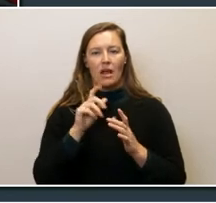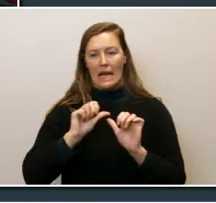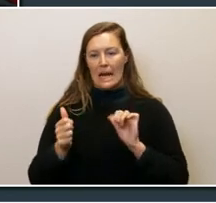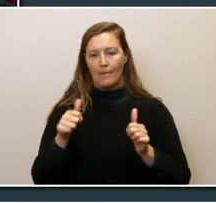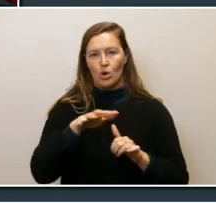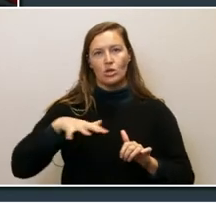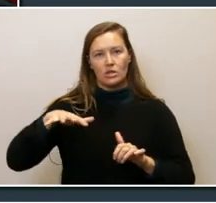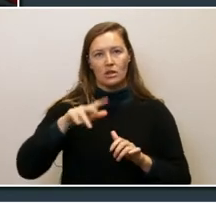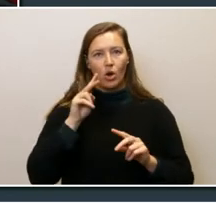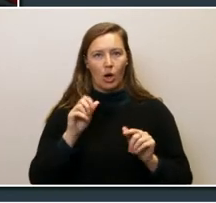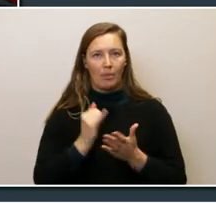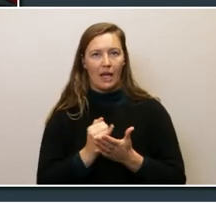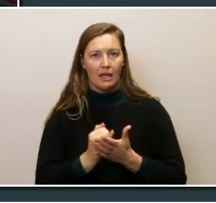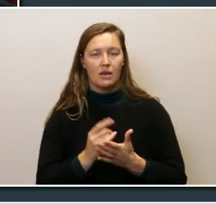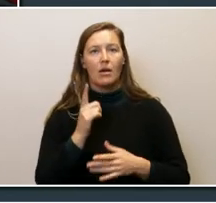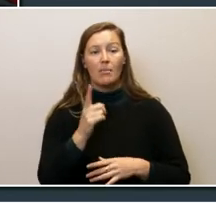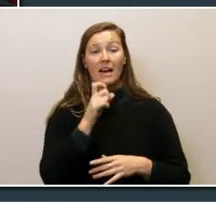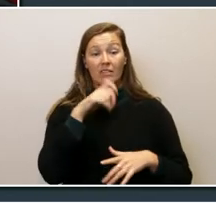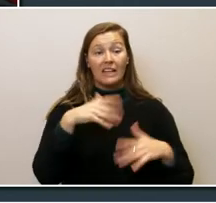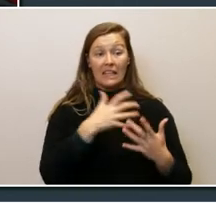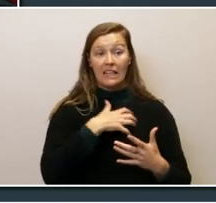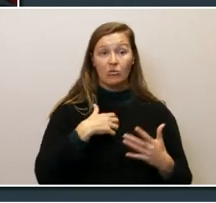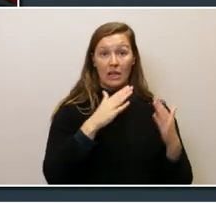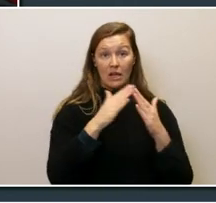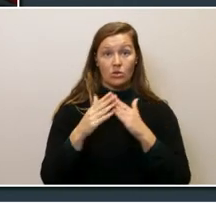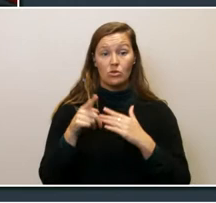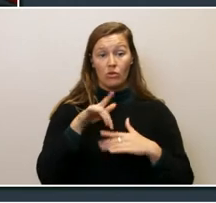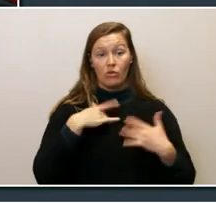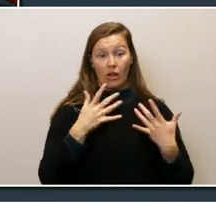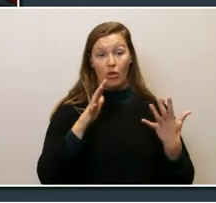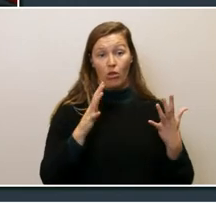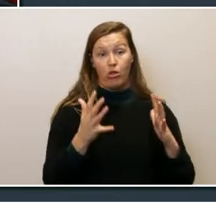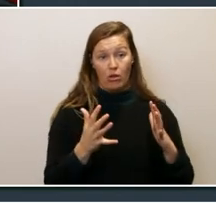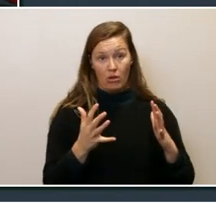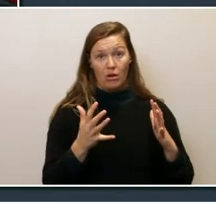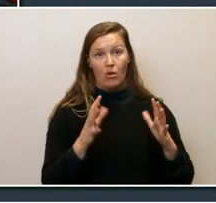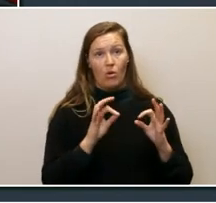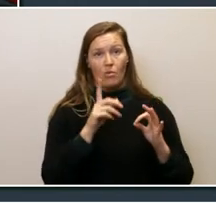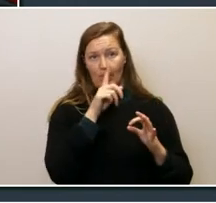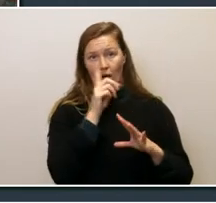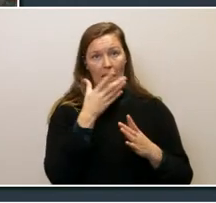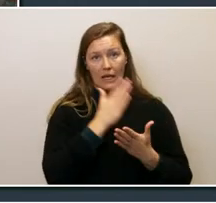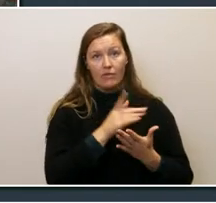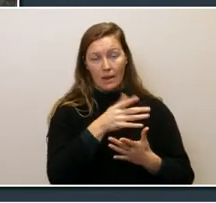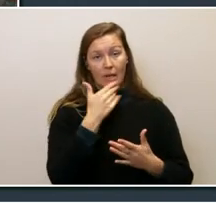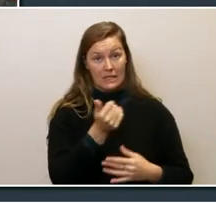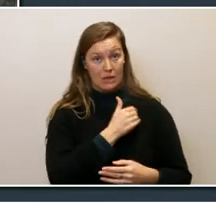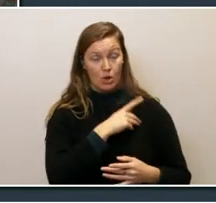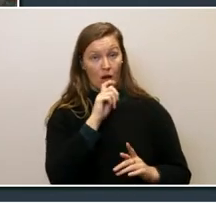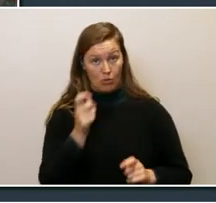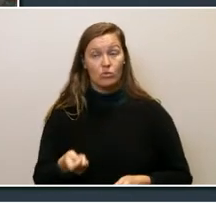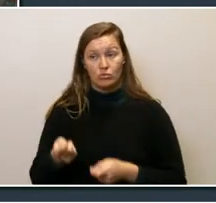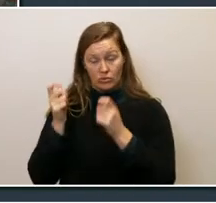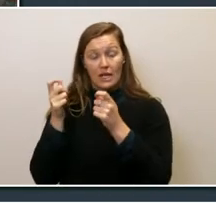needs to be done with regard to those. But please, if there are any state houses that you feel are in a dilapidated way or uninhabitable, please let me know,